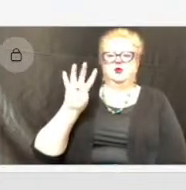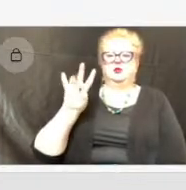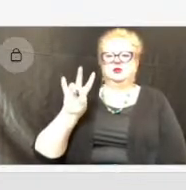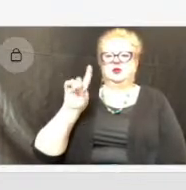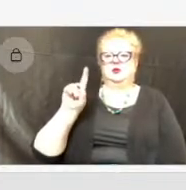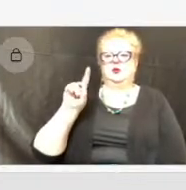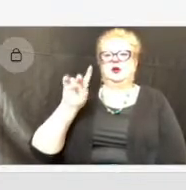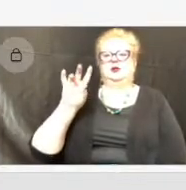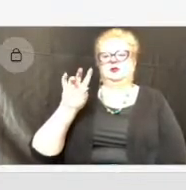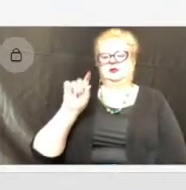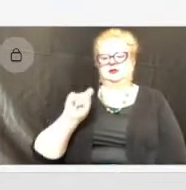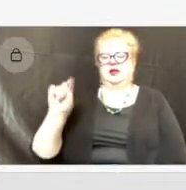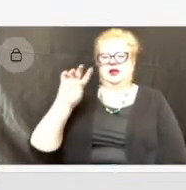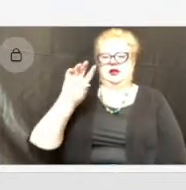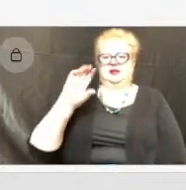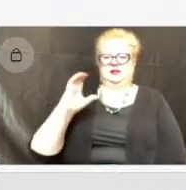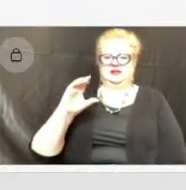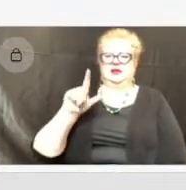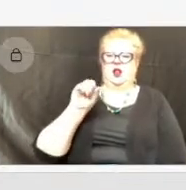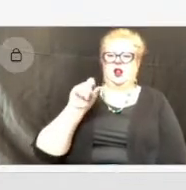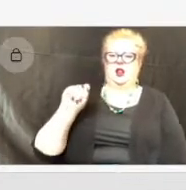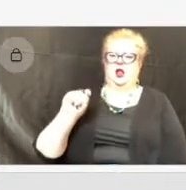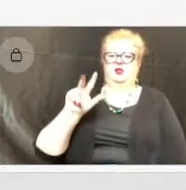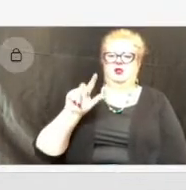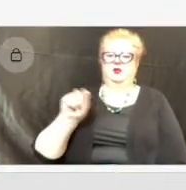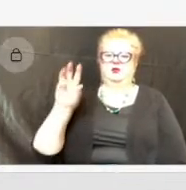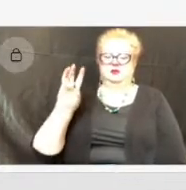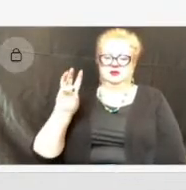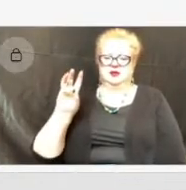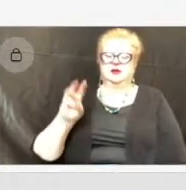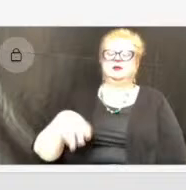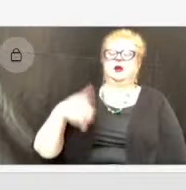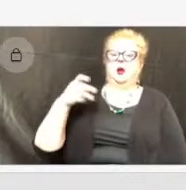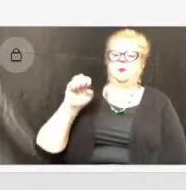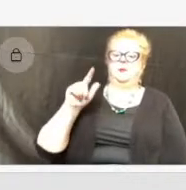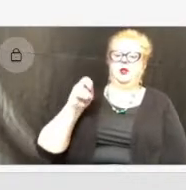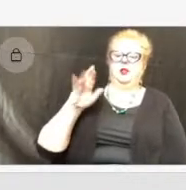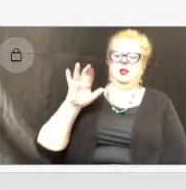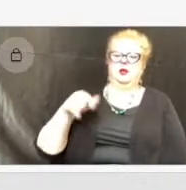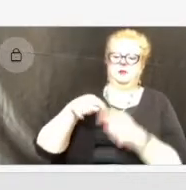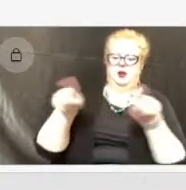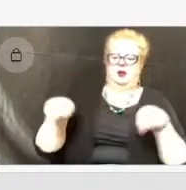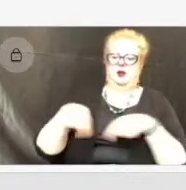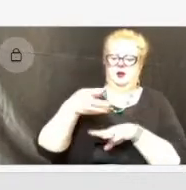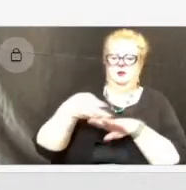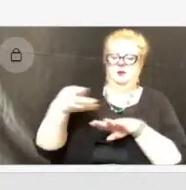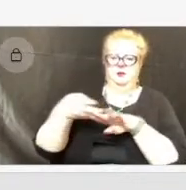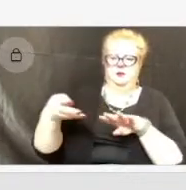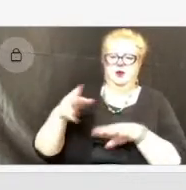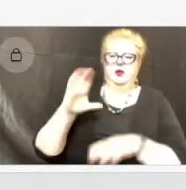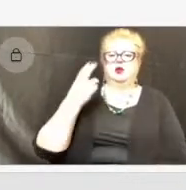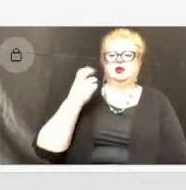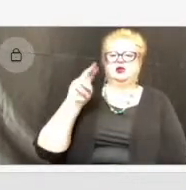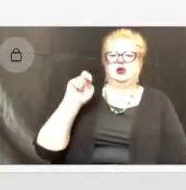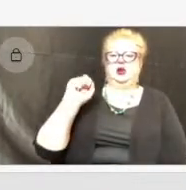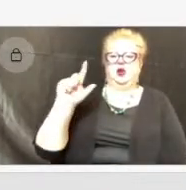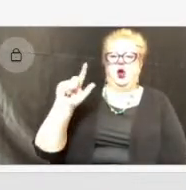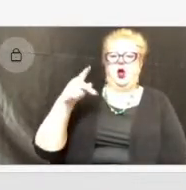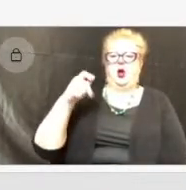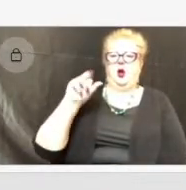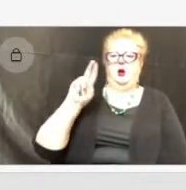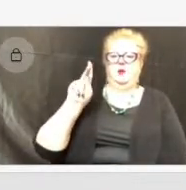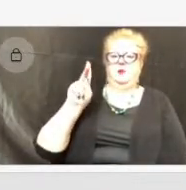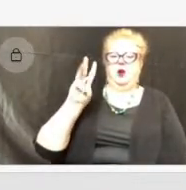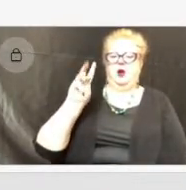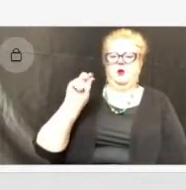S1471-C, lots 3 through 6, Chenal Kansas Edition, preliminary plat, 17100 block of Chenal Parkway. Staff recommends approval of